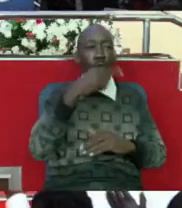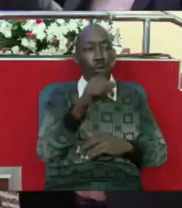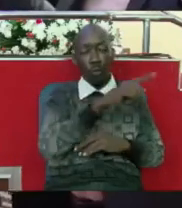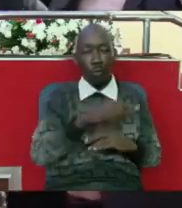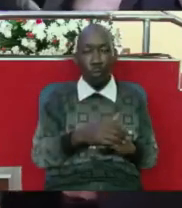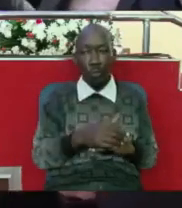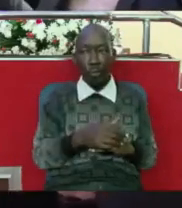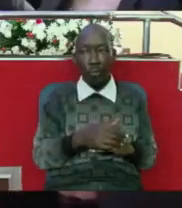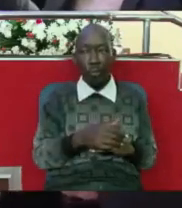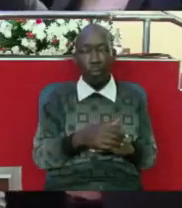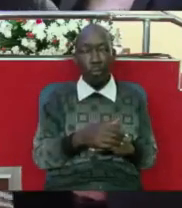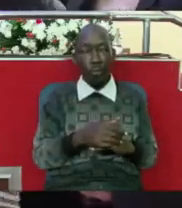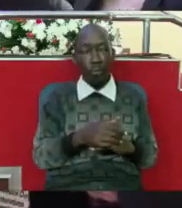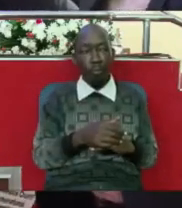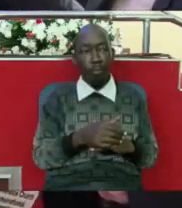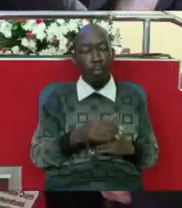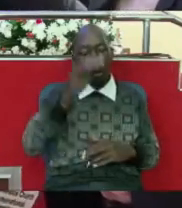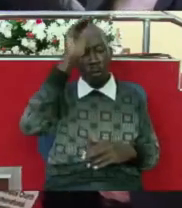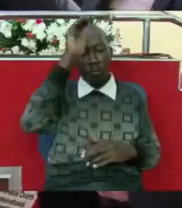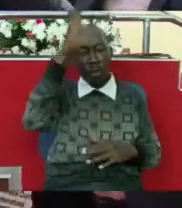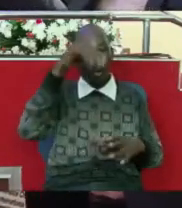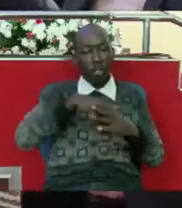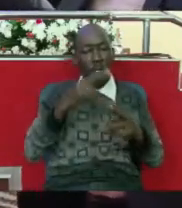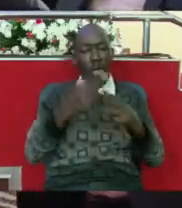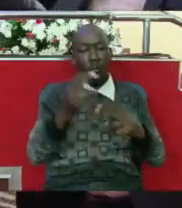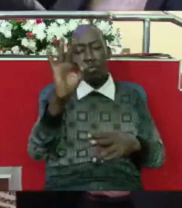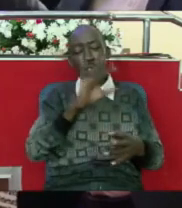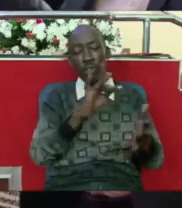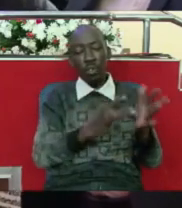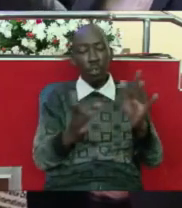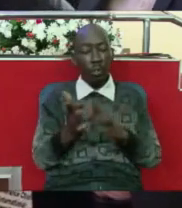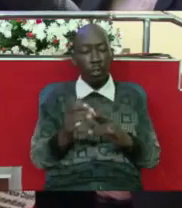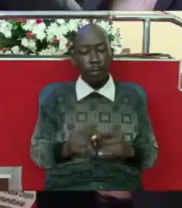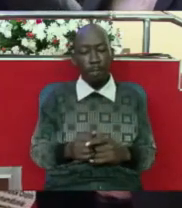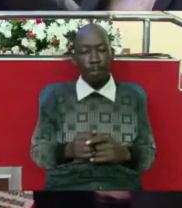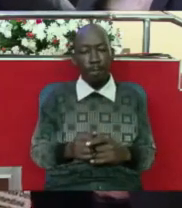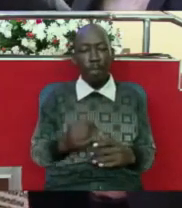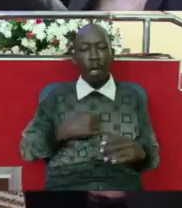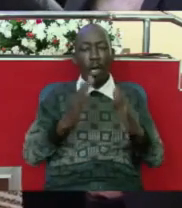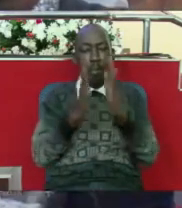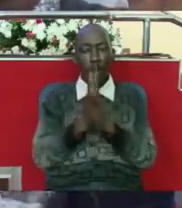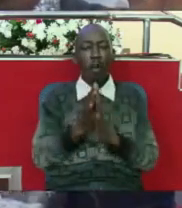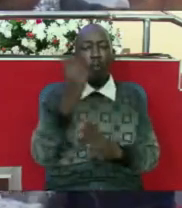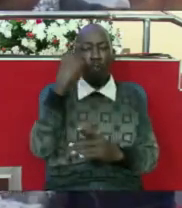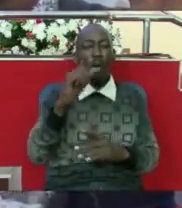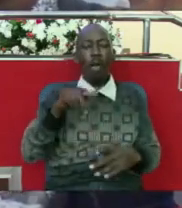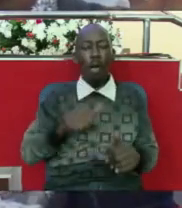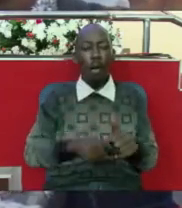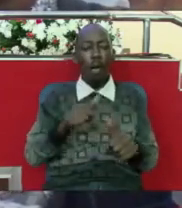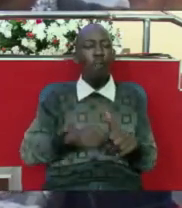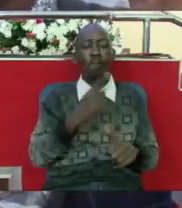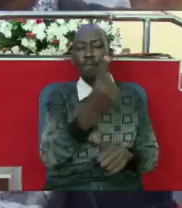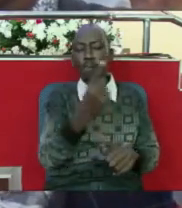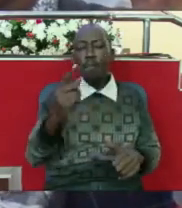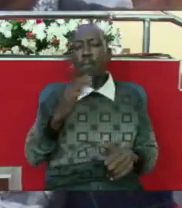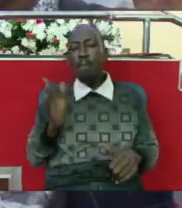Just let me pray. Father, in the name of Jesus, I pray for every man,